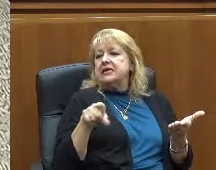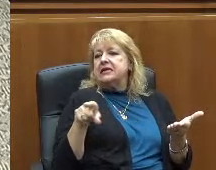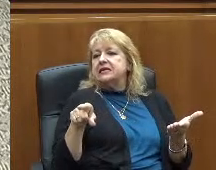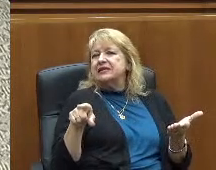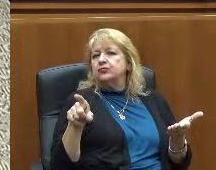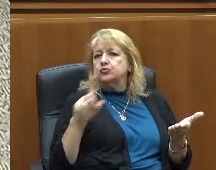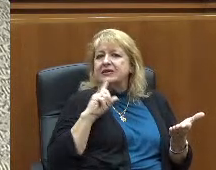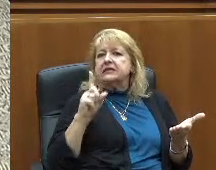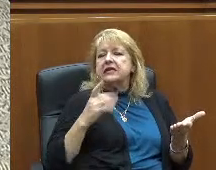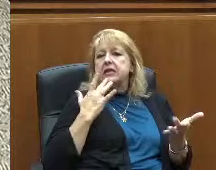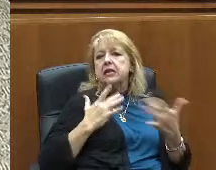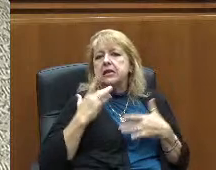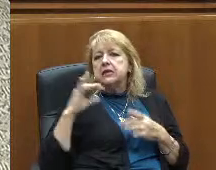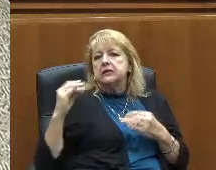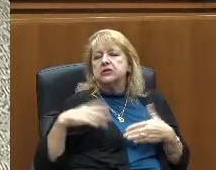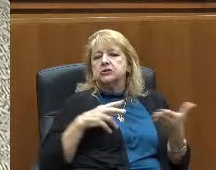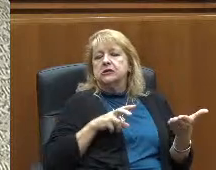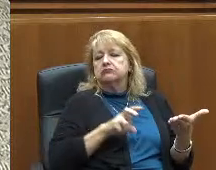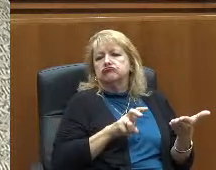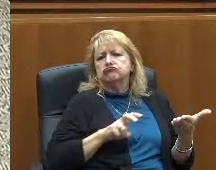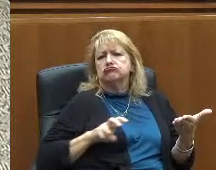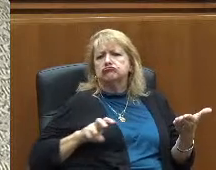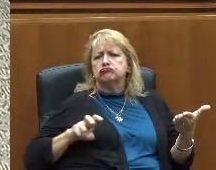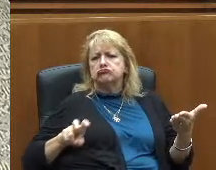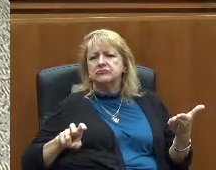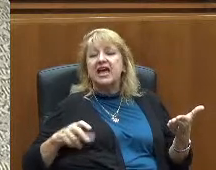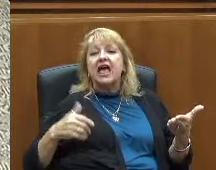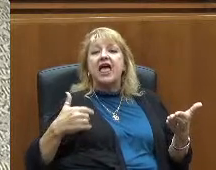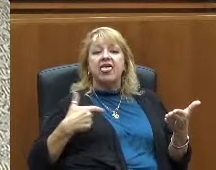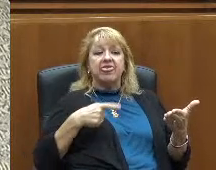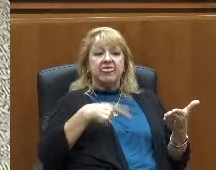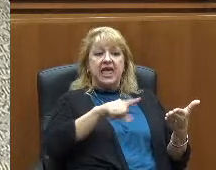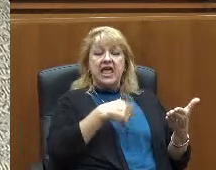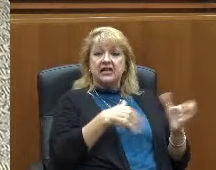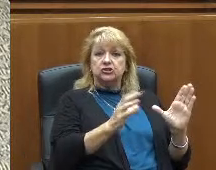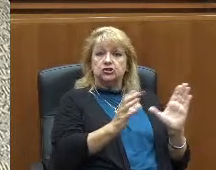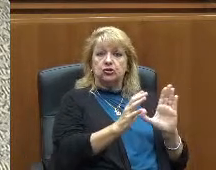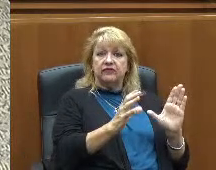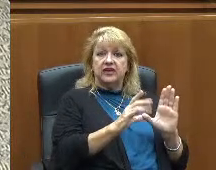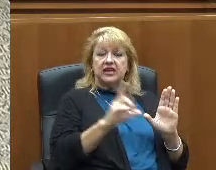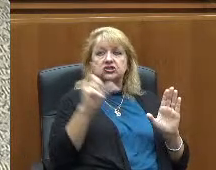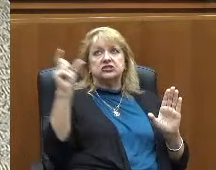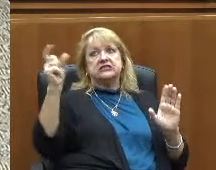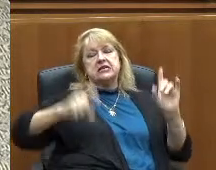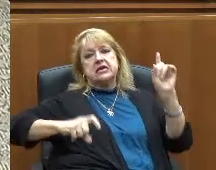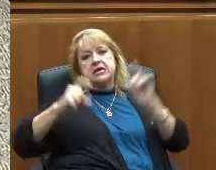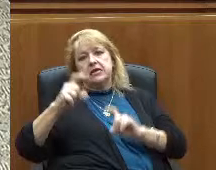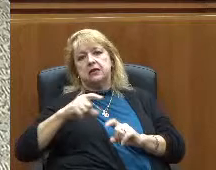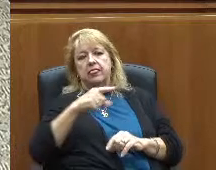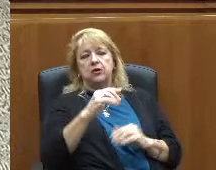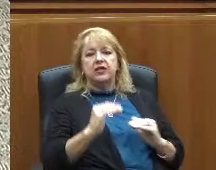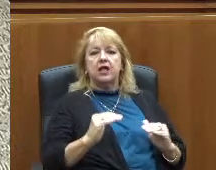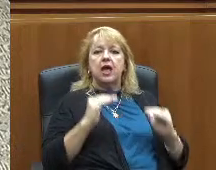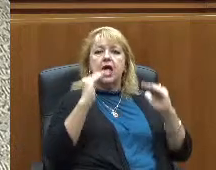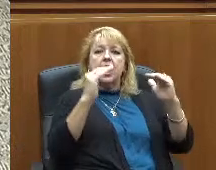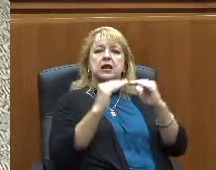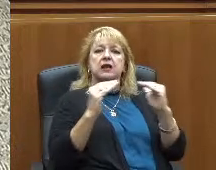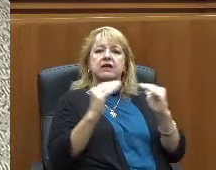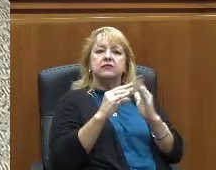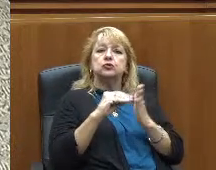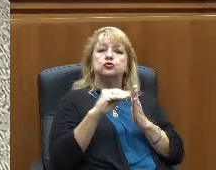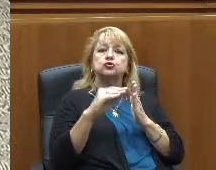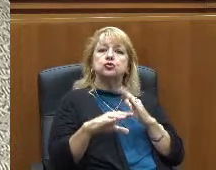certifications that were in great demand according to the market, teachers who had higher levels of